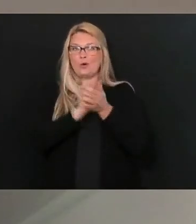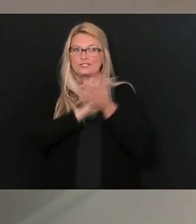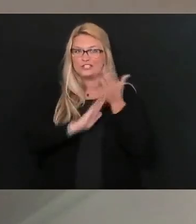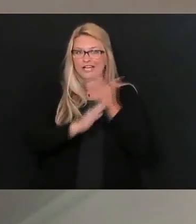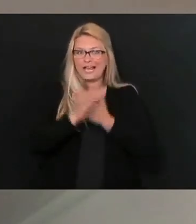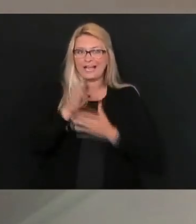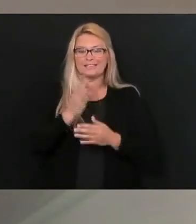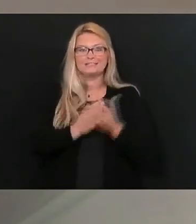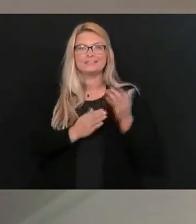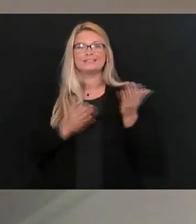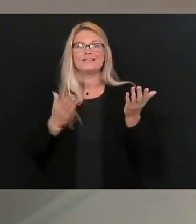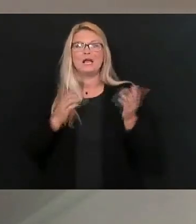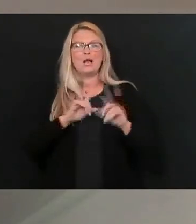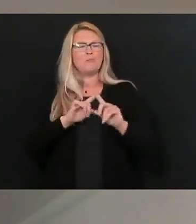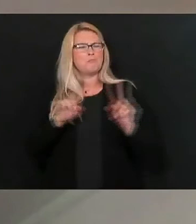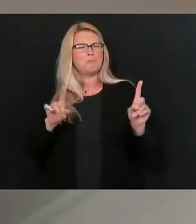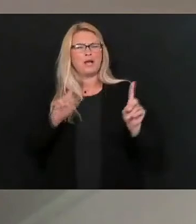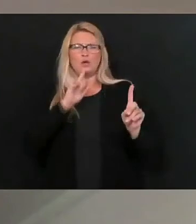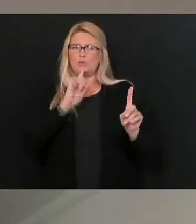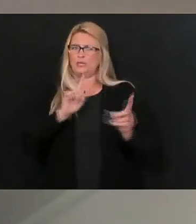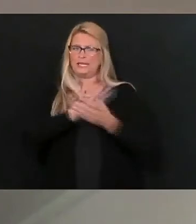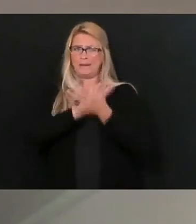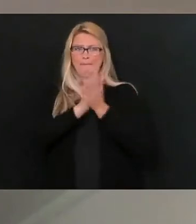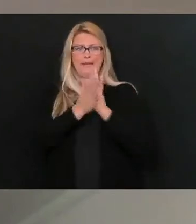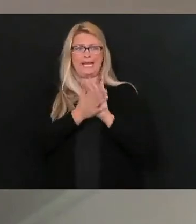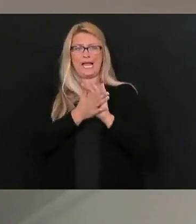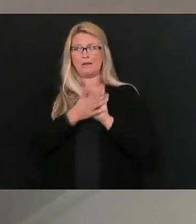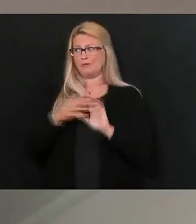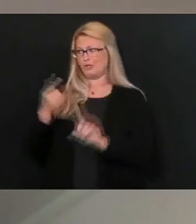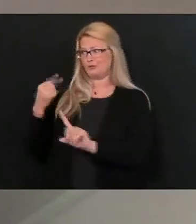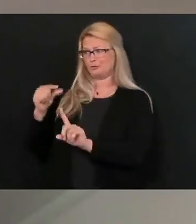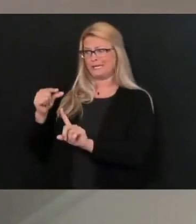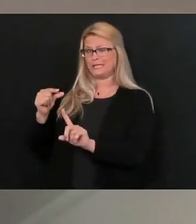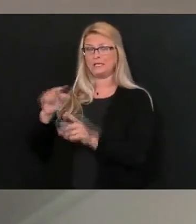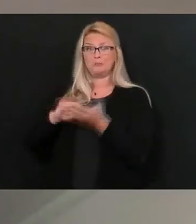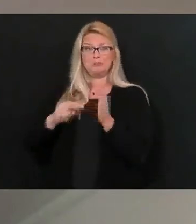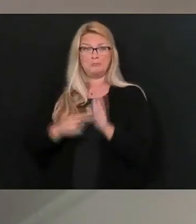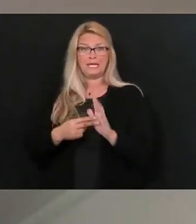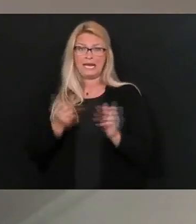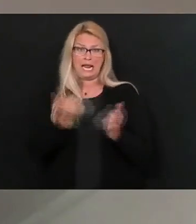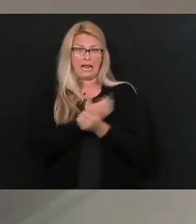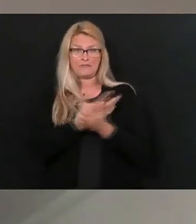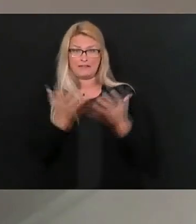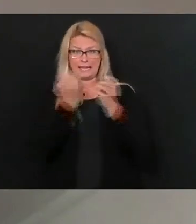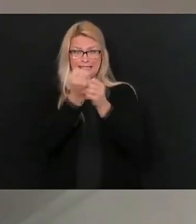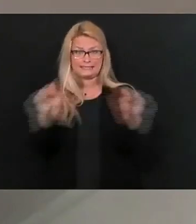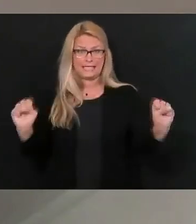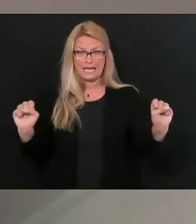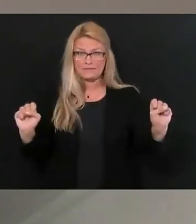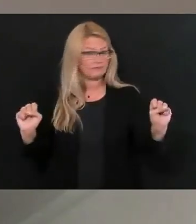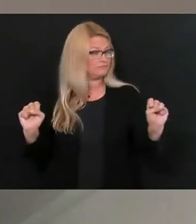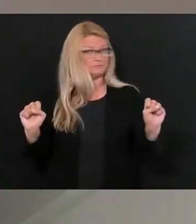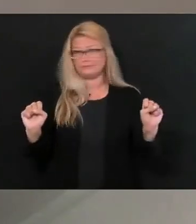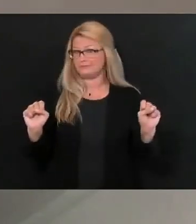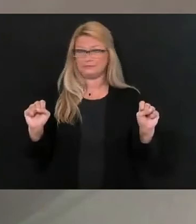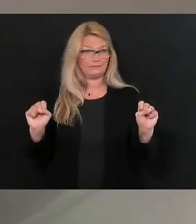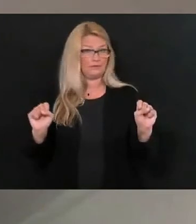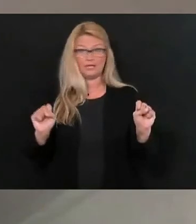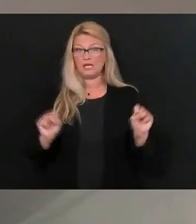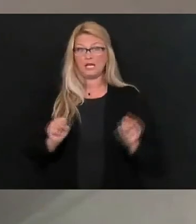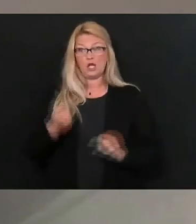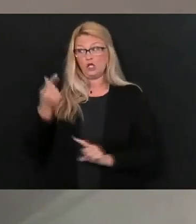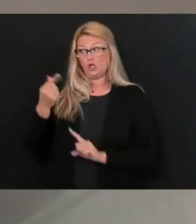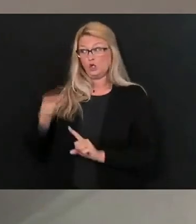C's. But we shouldn't be complacent even if our county is in green, because a green color doesn't mean there's no COVID